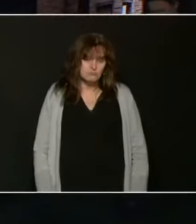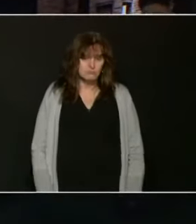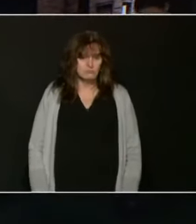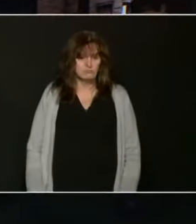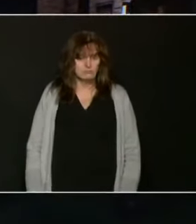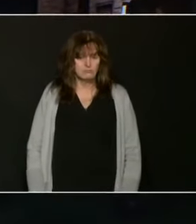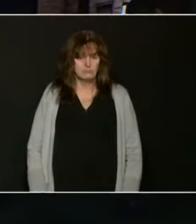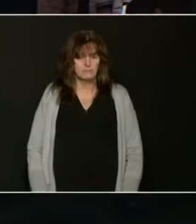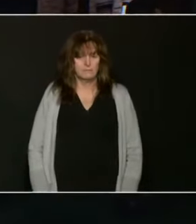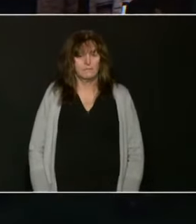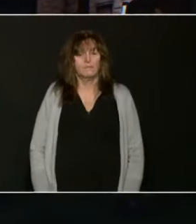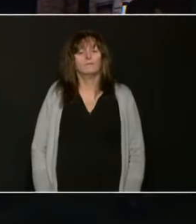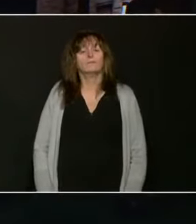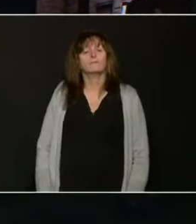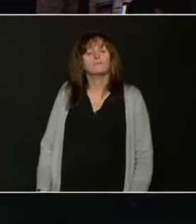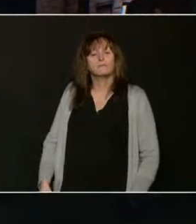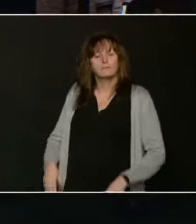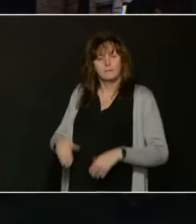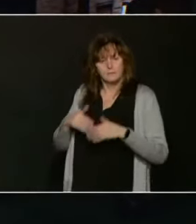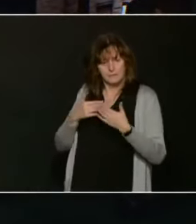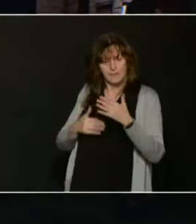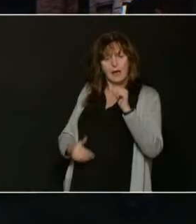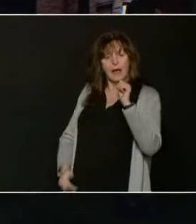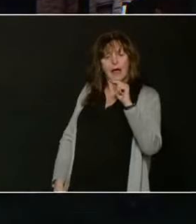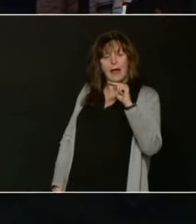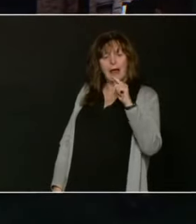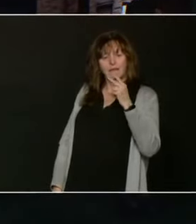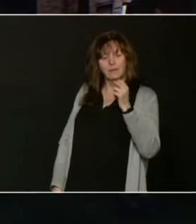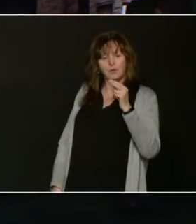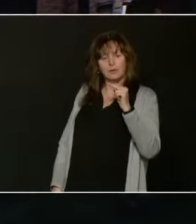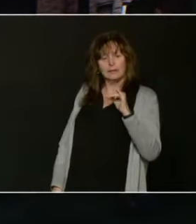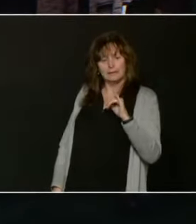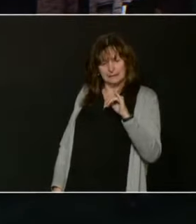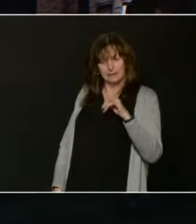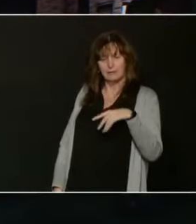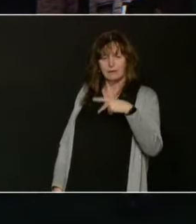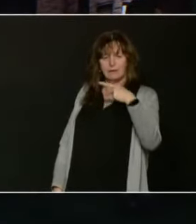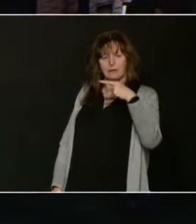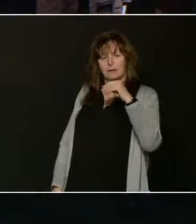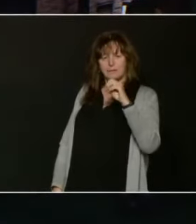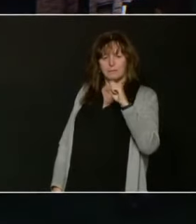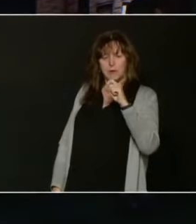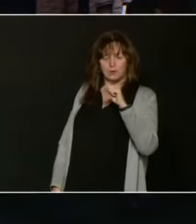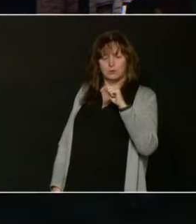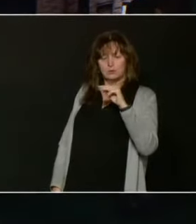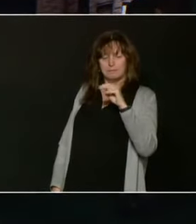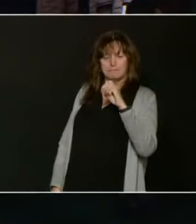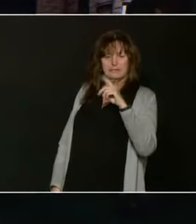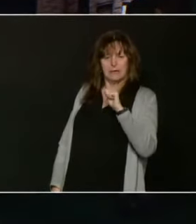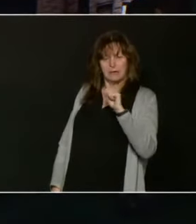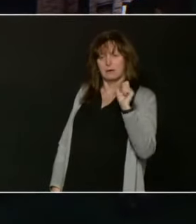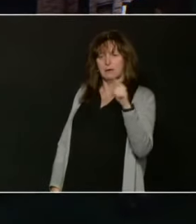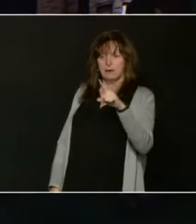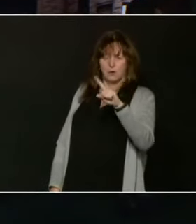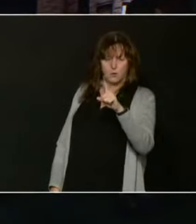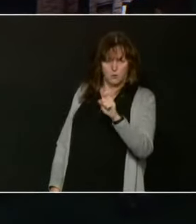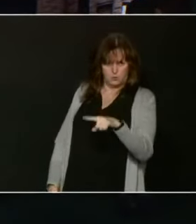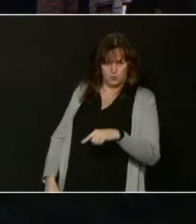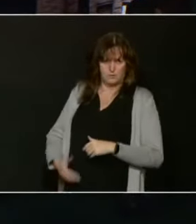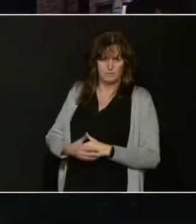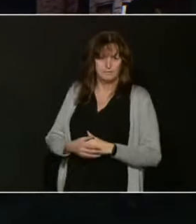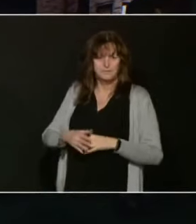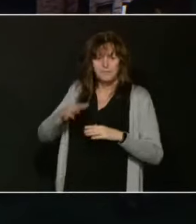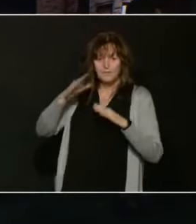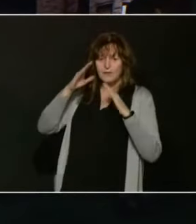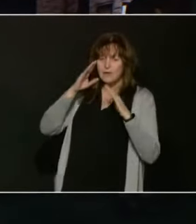from Anthony Fury from Post Media. Anthony, please go ahead. Hi there. Thanks for taking my question.